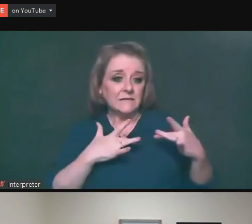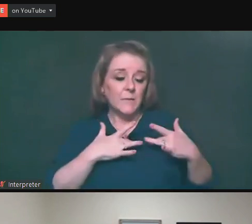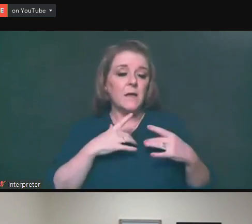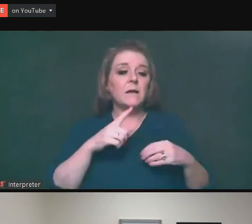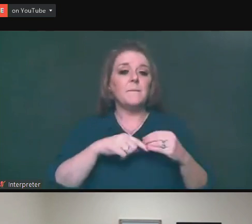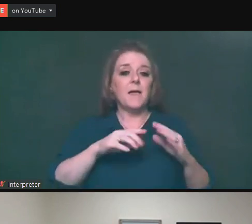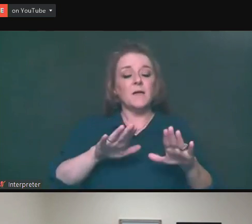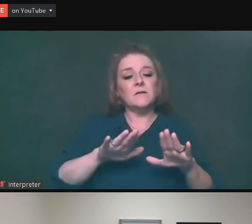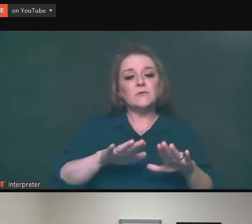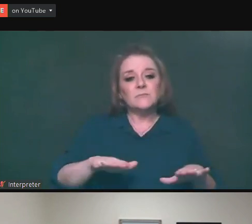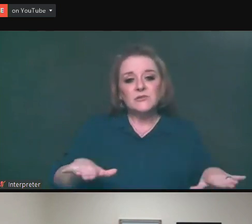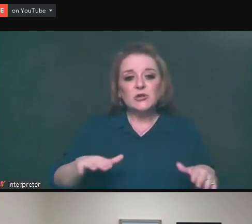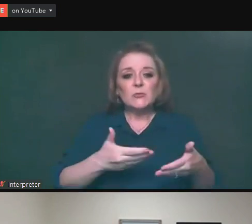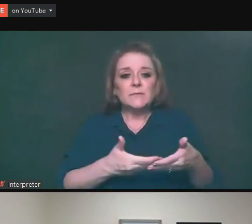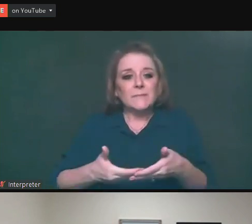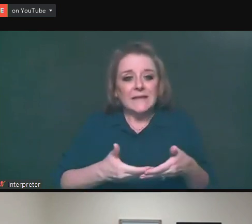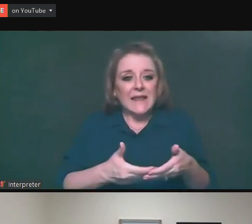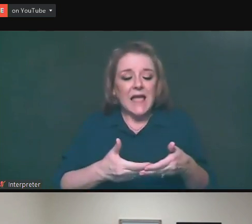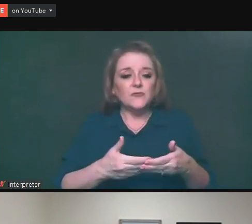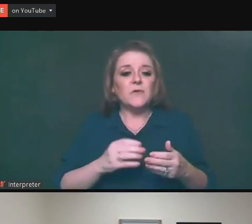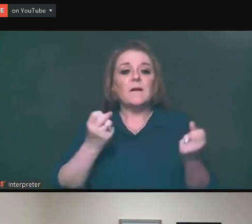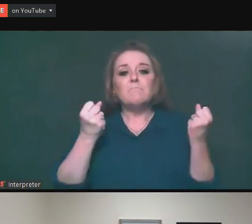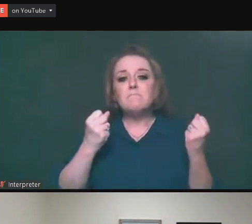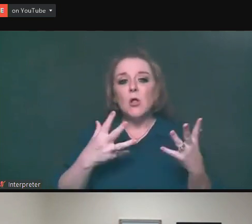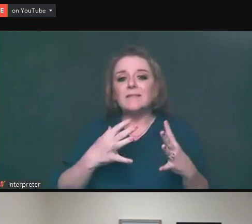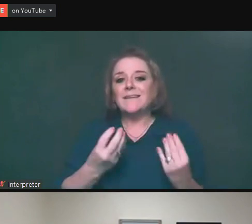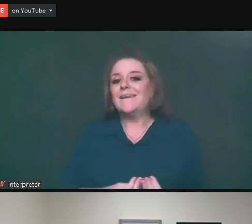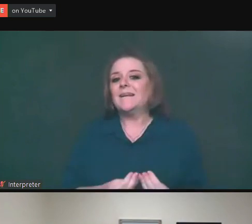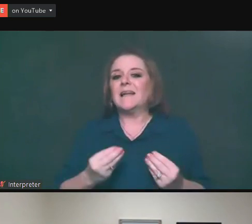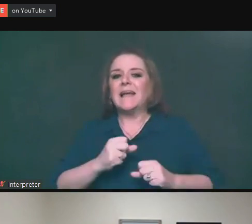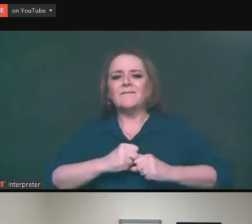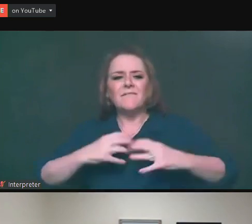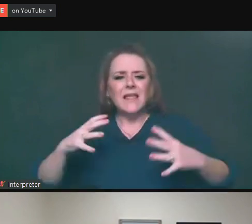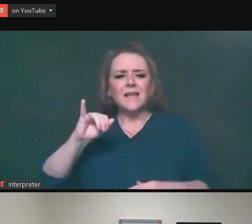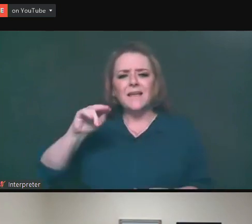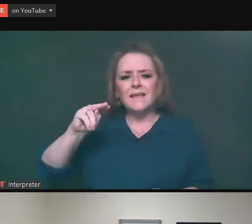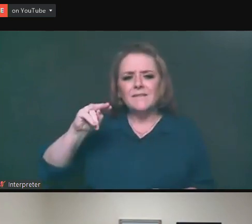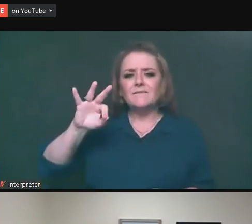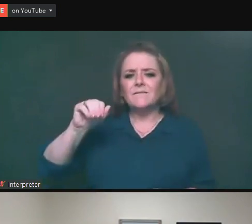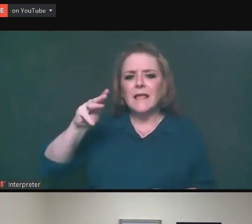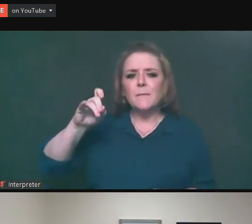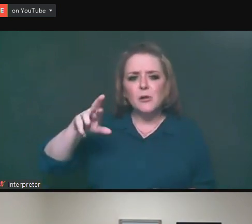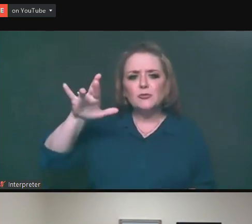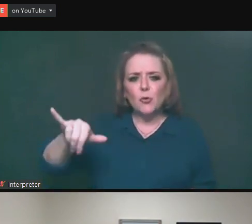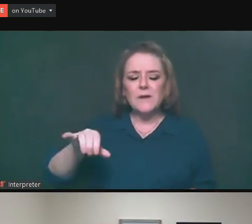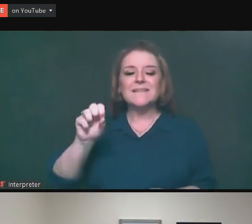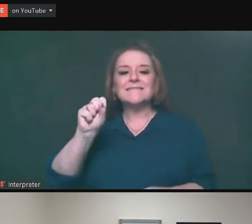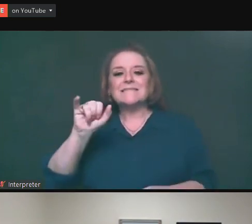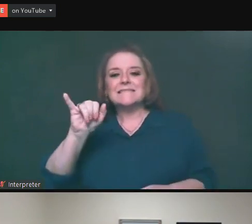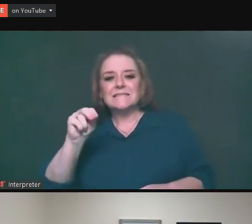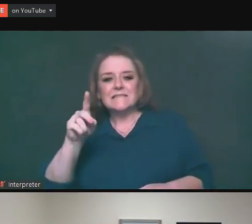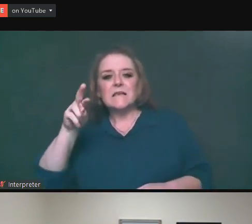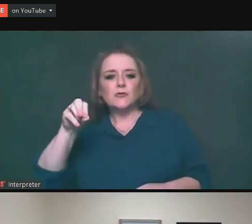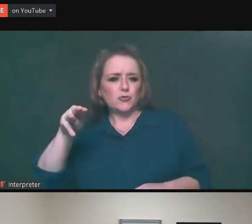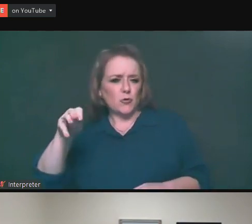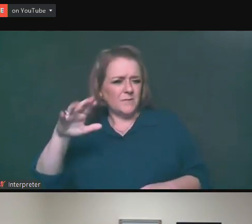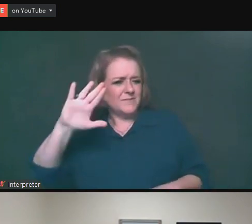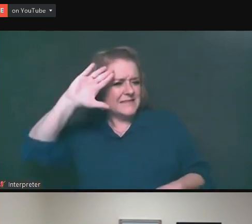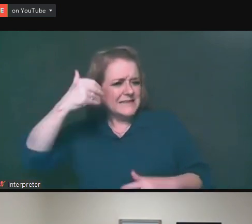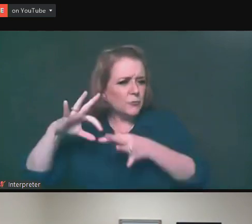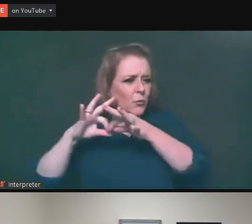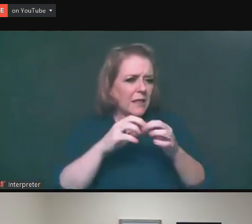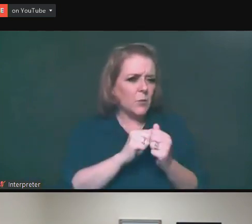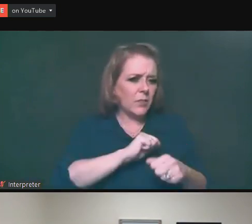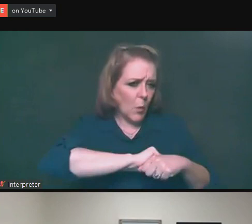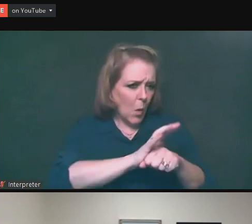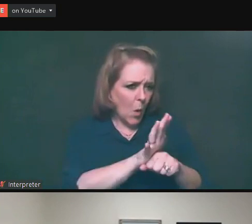inflammatory syndrome, a rare illness that strikes children and is believed to be linked to the coronavirus, should families be planning for summer camps and